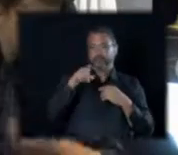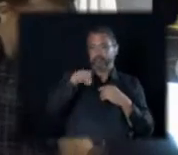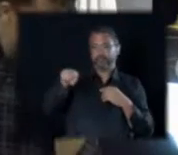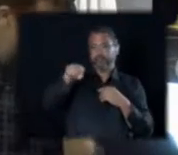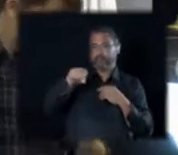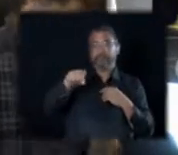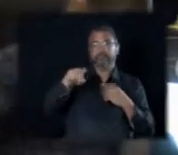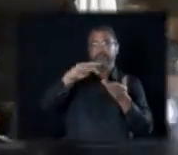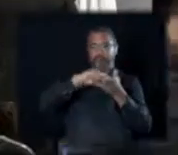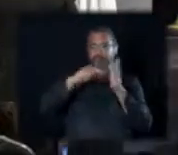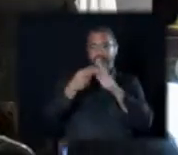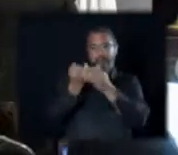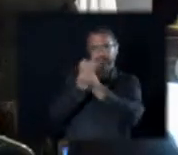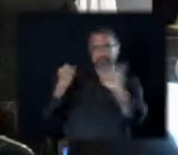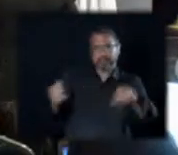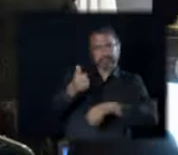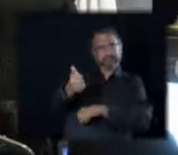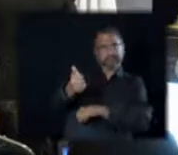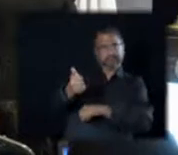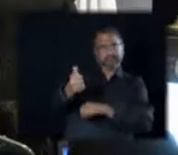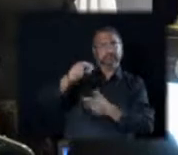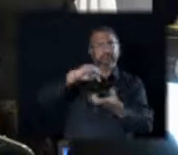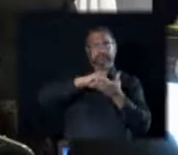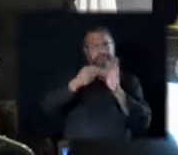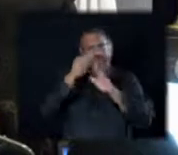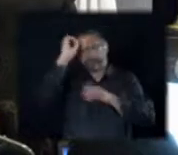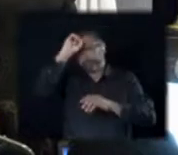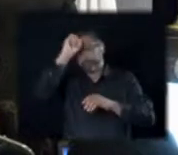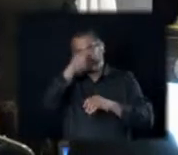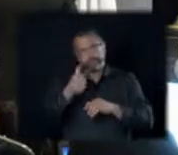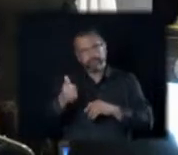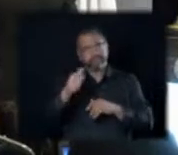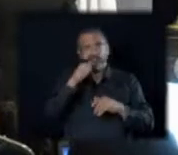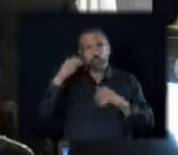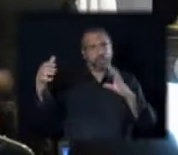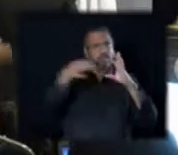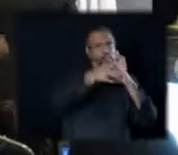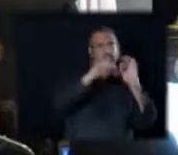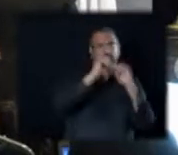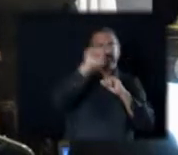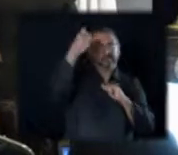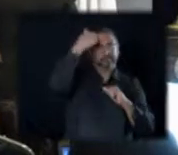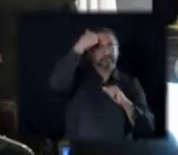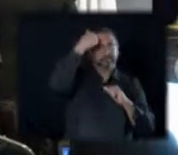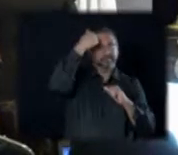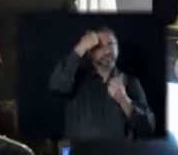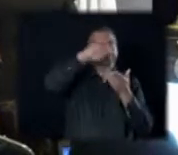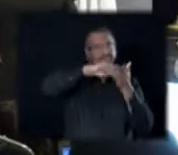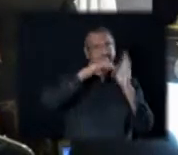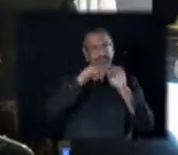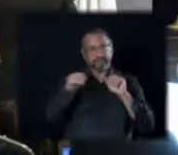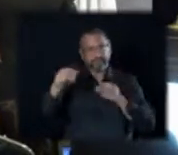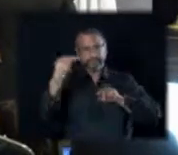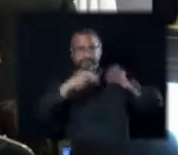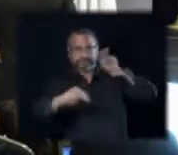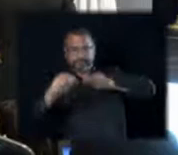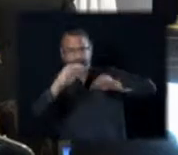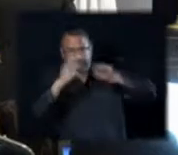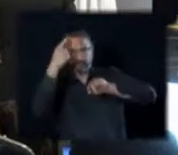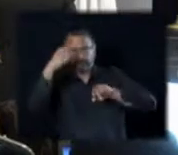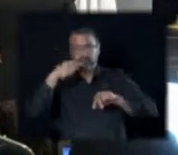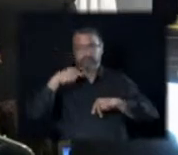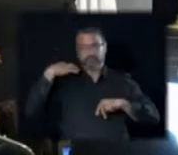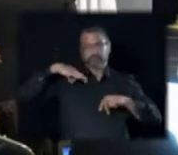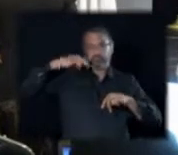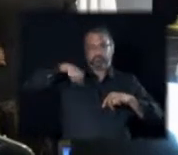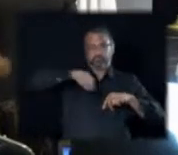company that, from our point of view, has independence of criteria from the government, because they're evaluating this for